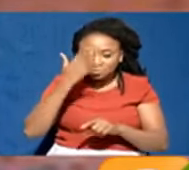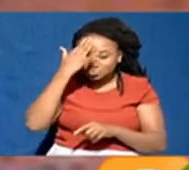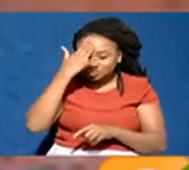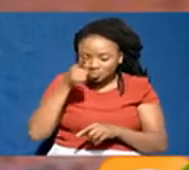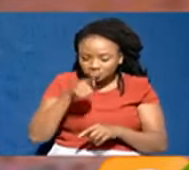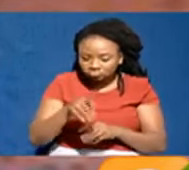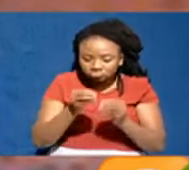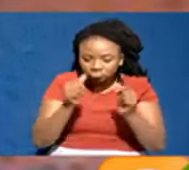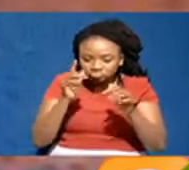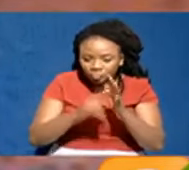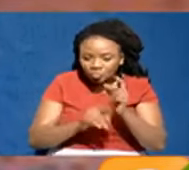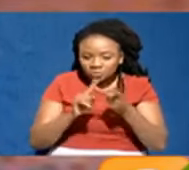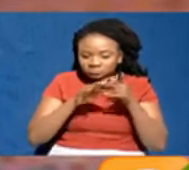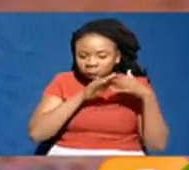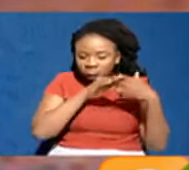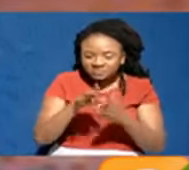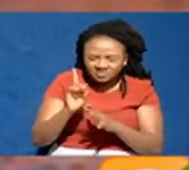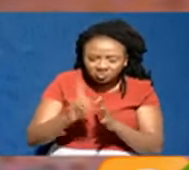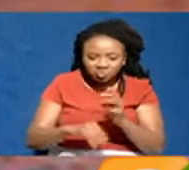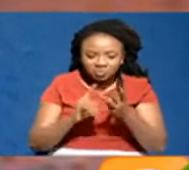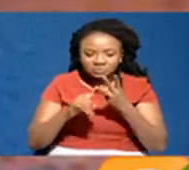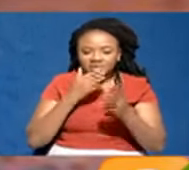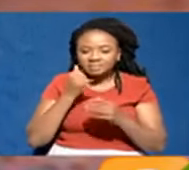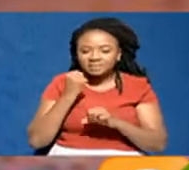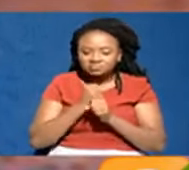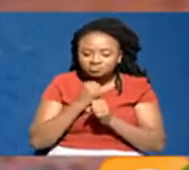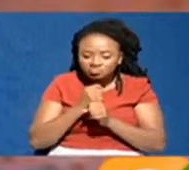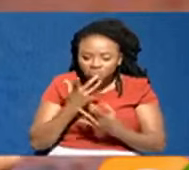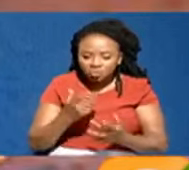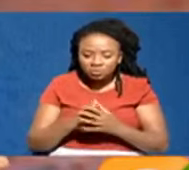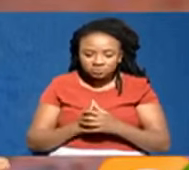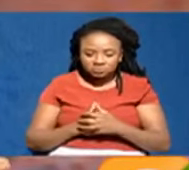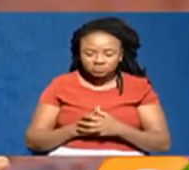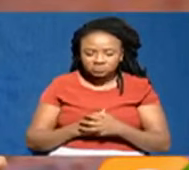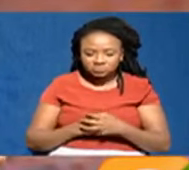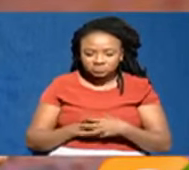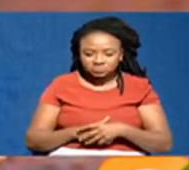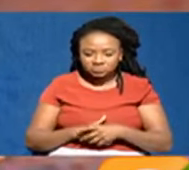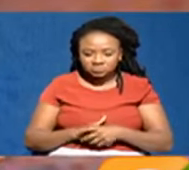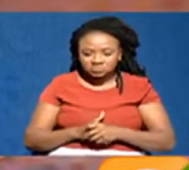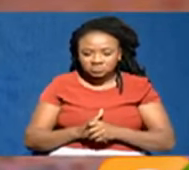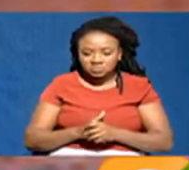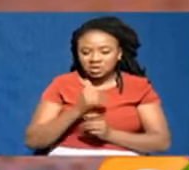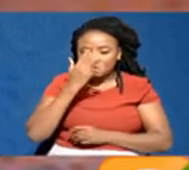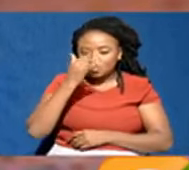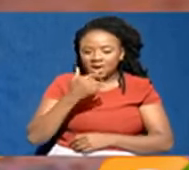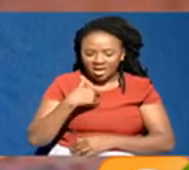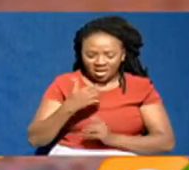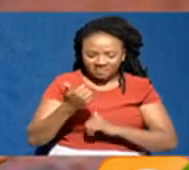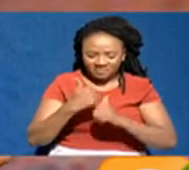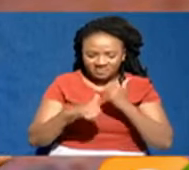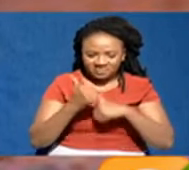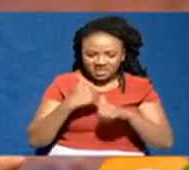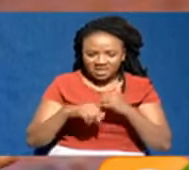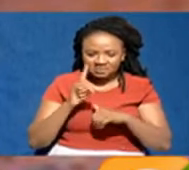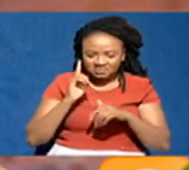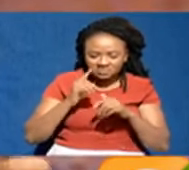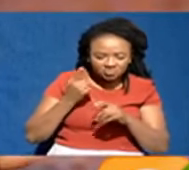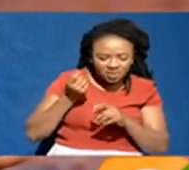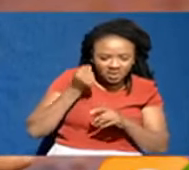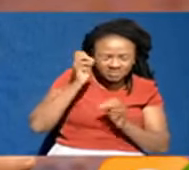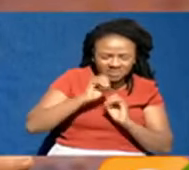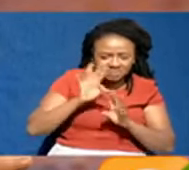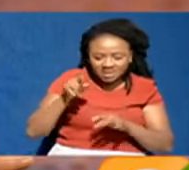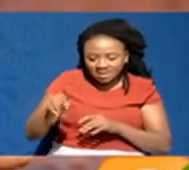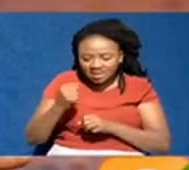there for. You want to know what is best practice, what has worked. Because there's science out there that tells us what works and what doesn't work. So there's